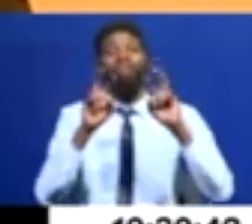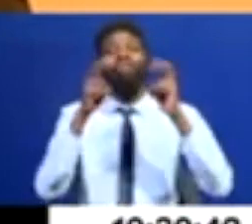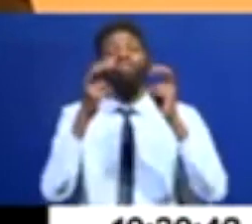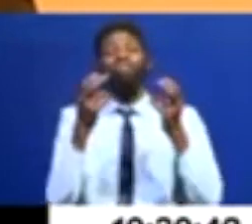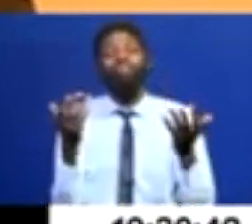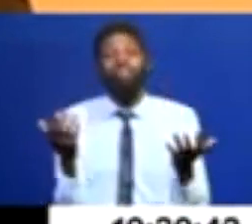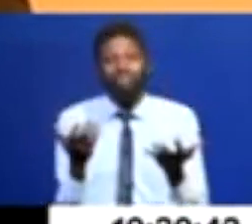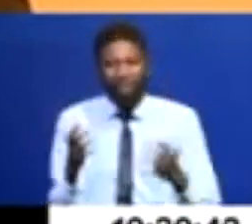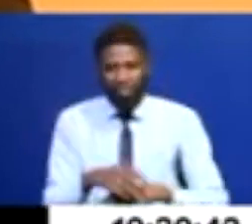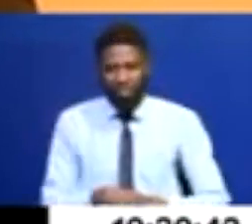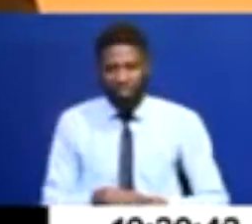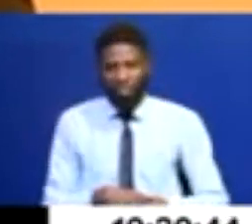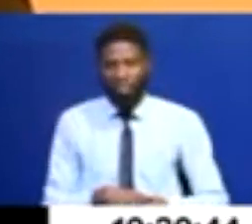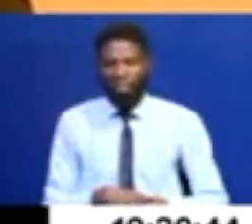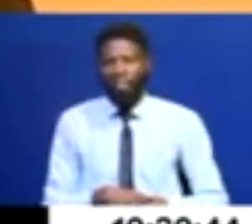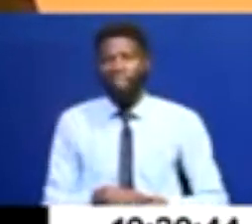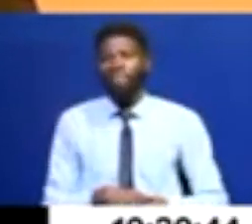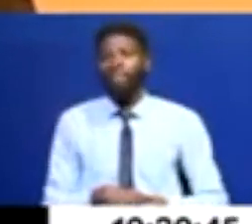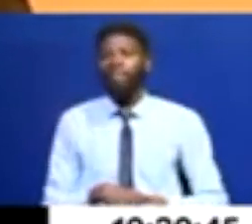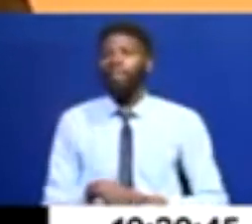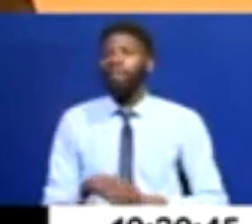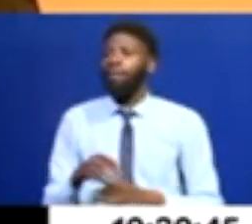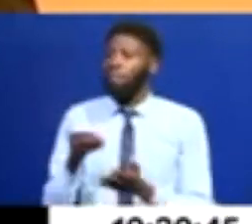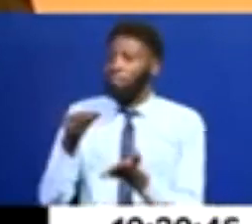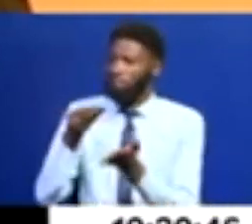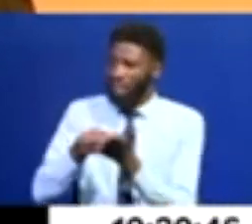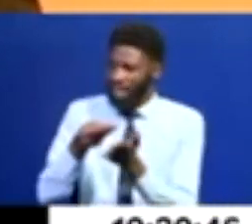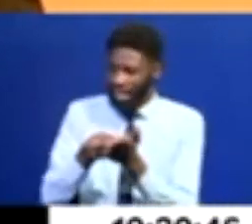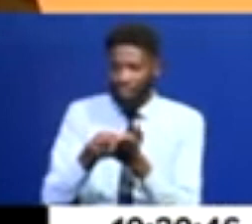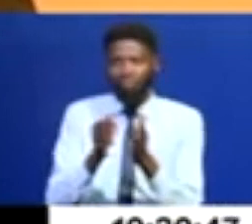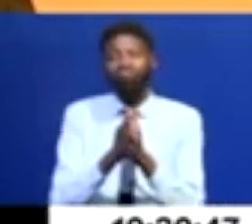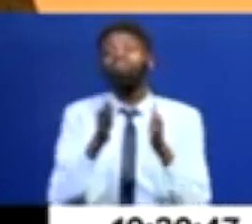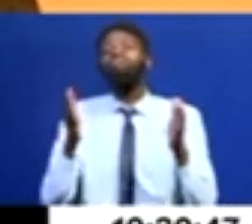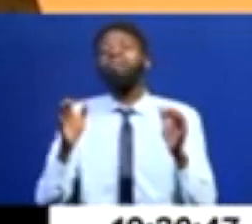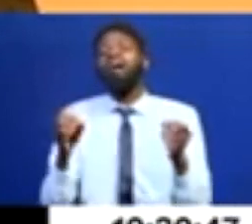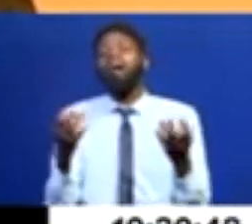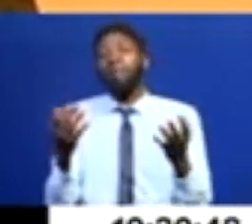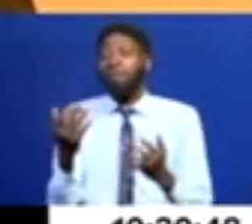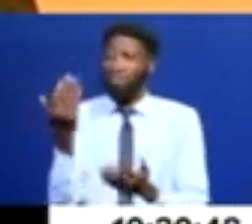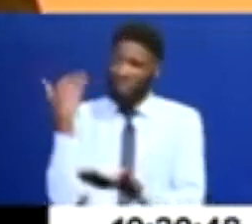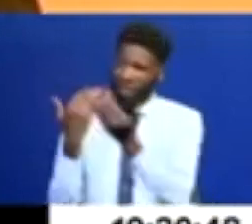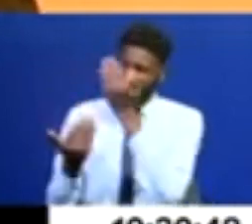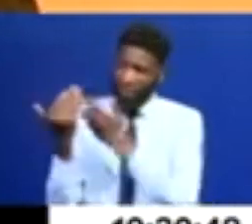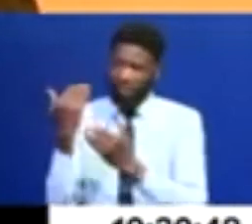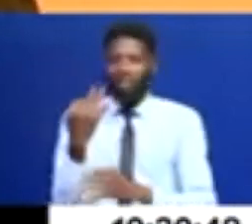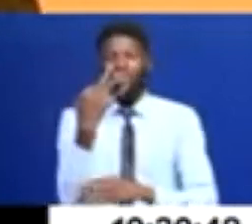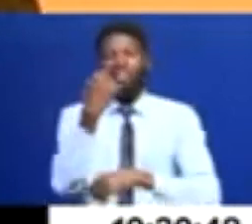deductibility of that particular amount within a certain period. Previously, there was